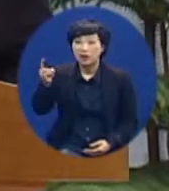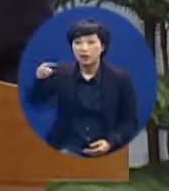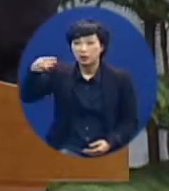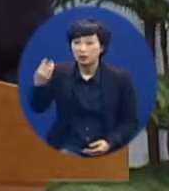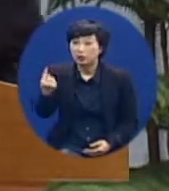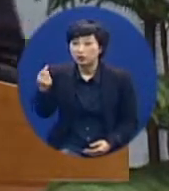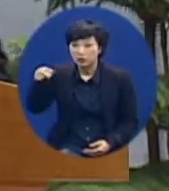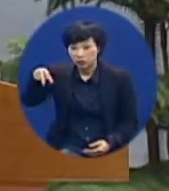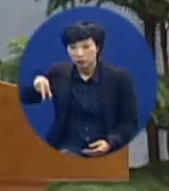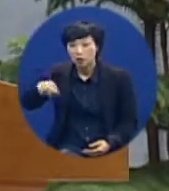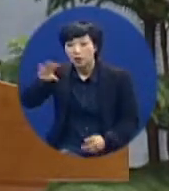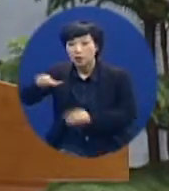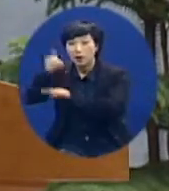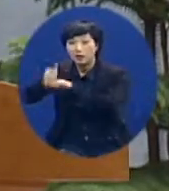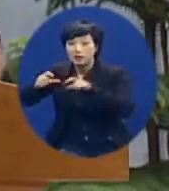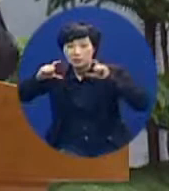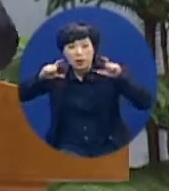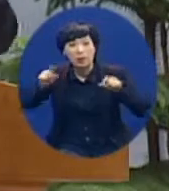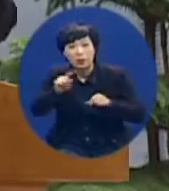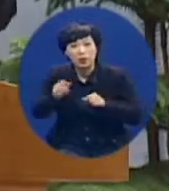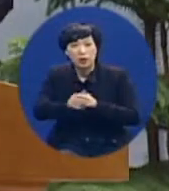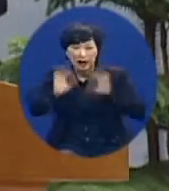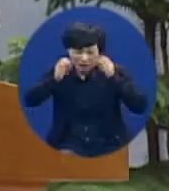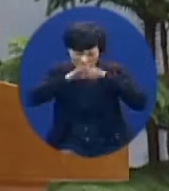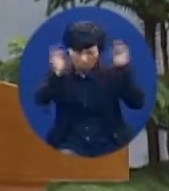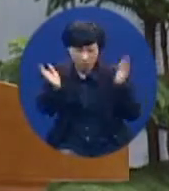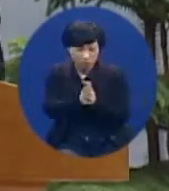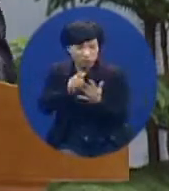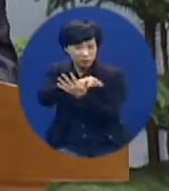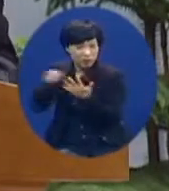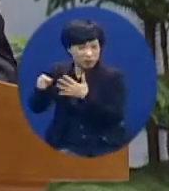he returned to a town called Nazareth.